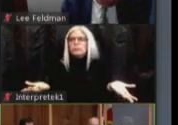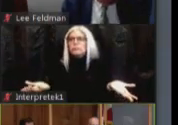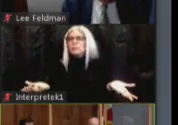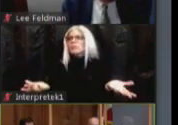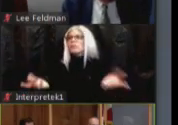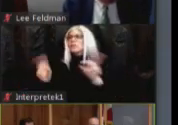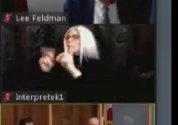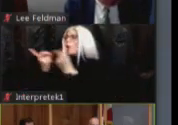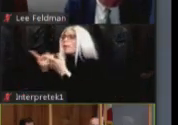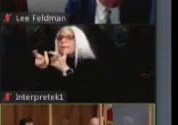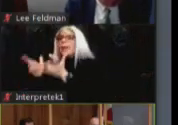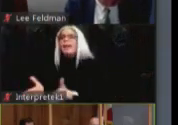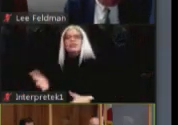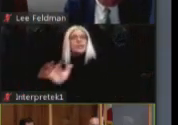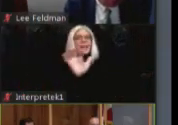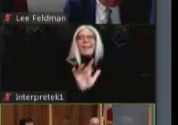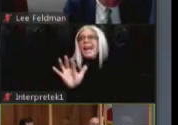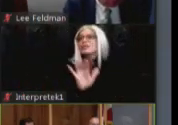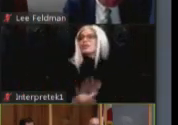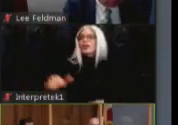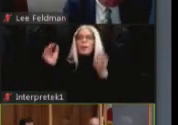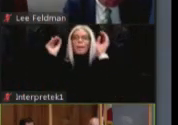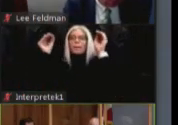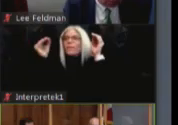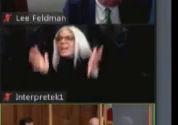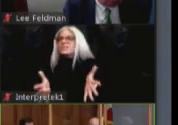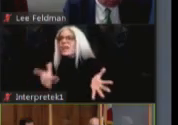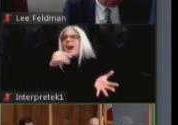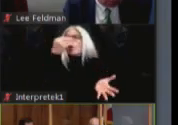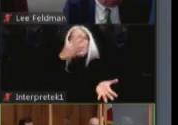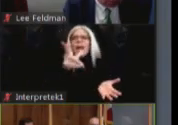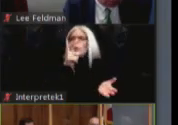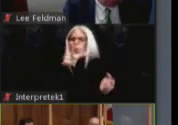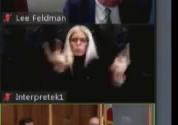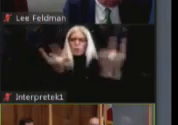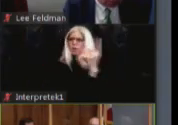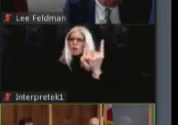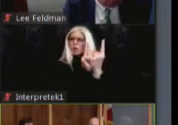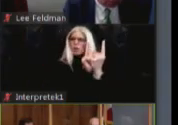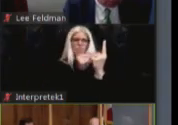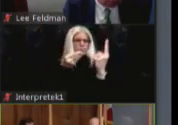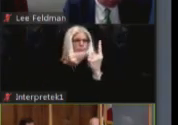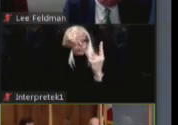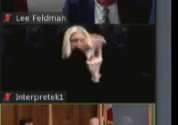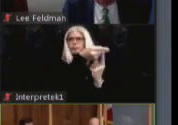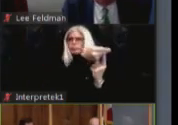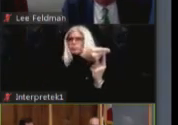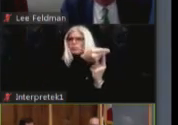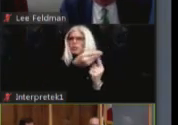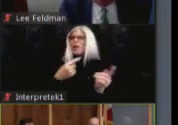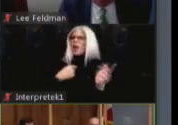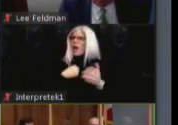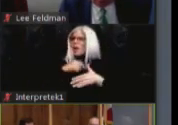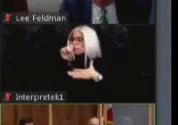professor, the, you know, whoever you come in contact with. I love that we're seeing better numbers.